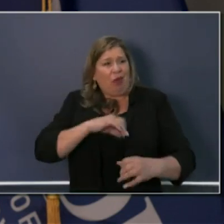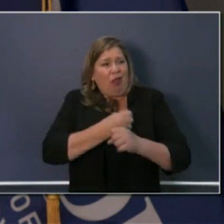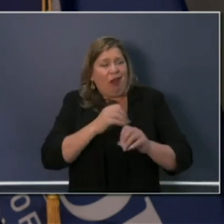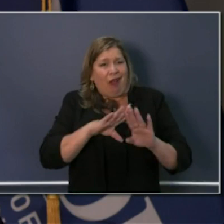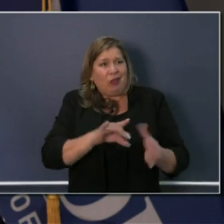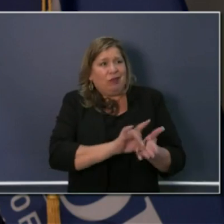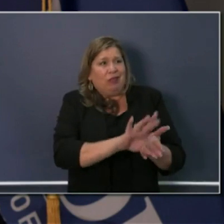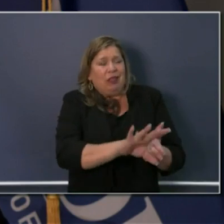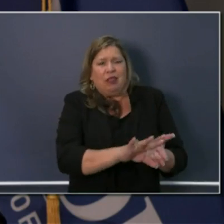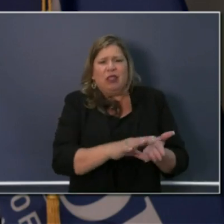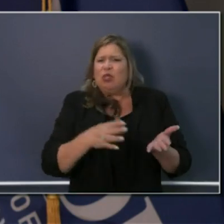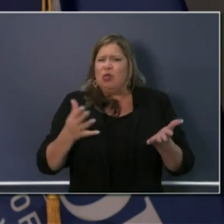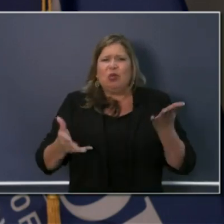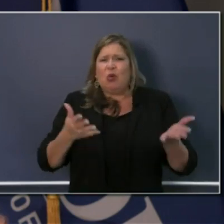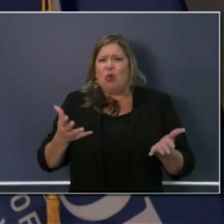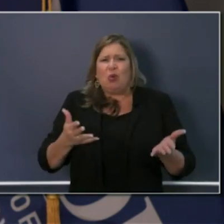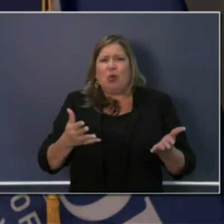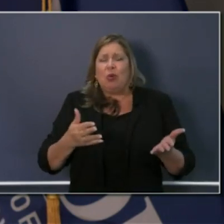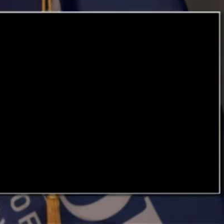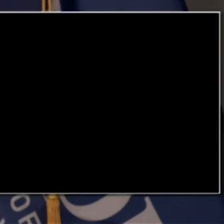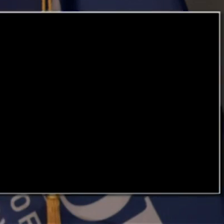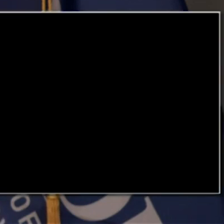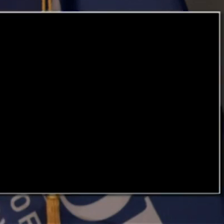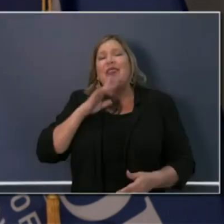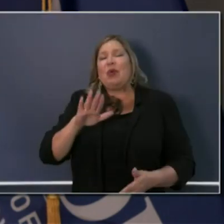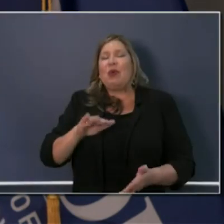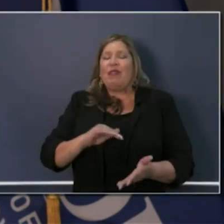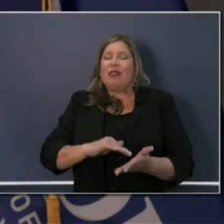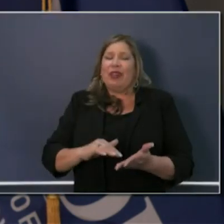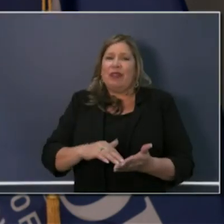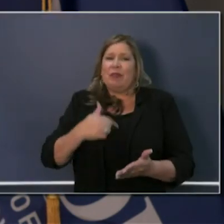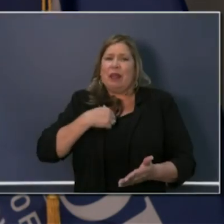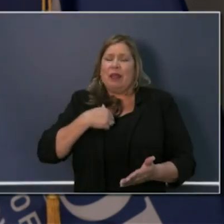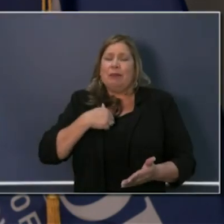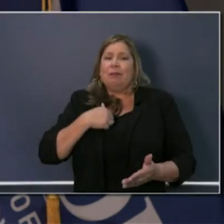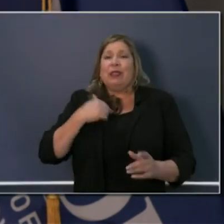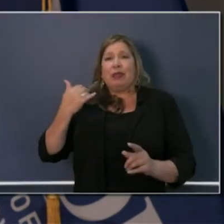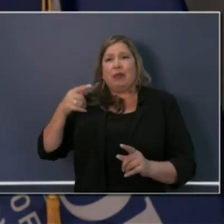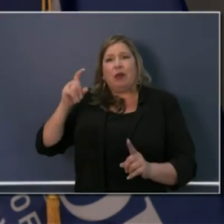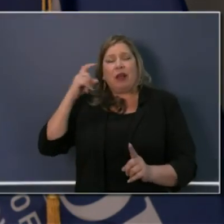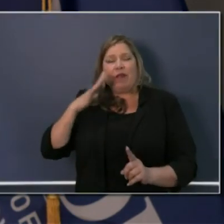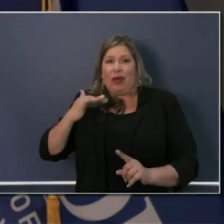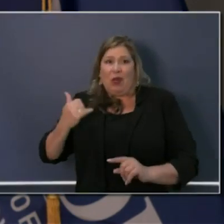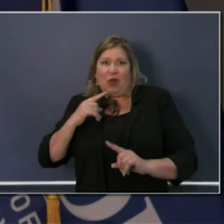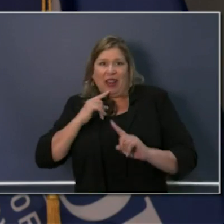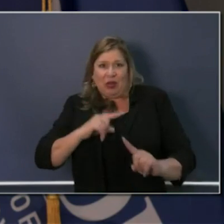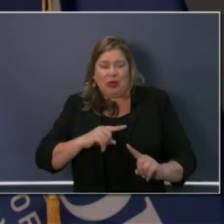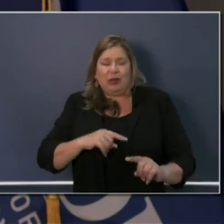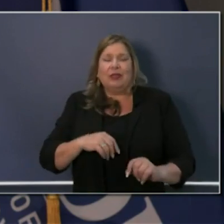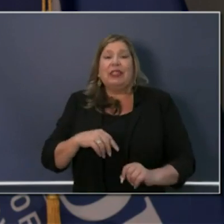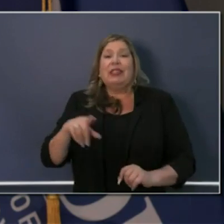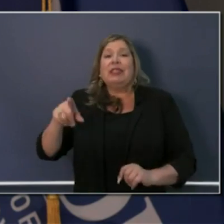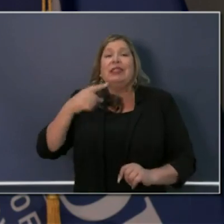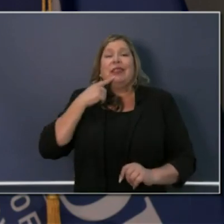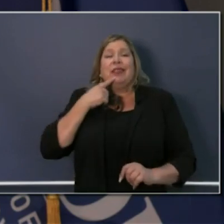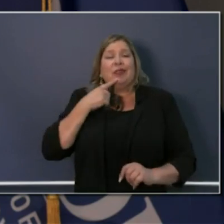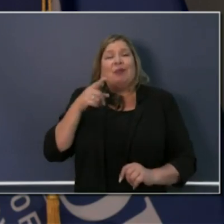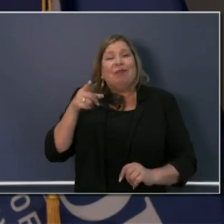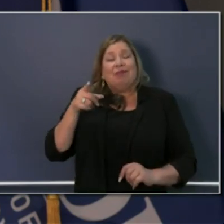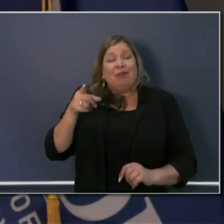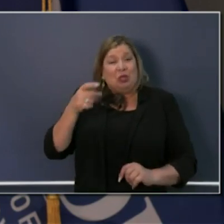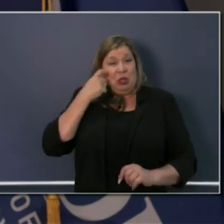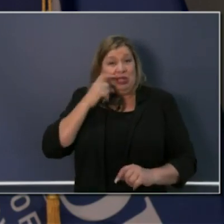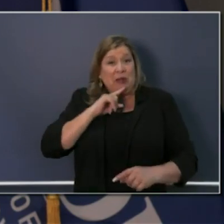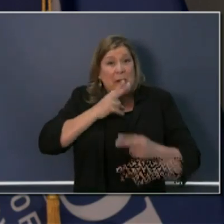executive order. Well, forgive me, literally, don't mean to be flippant. That's exactly what I was just referring